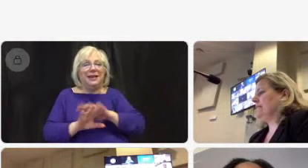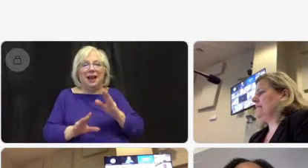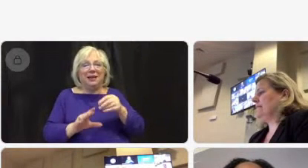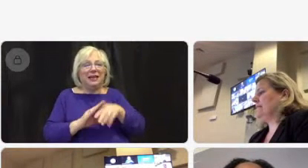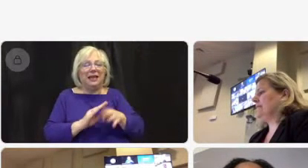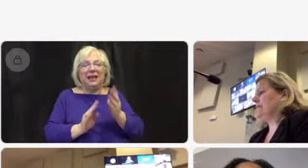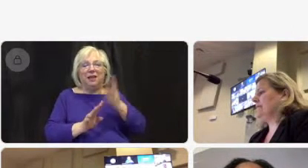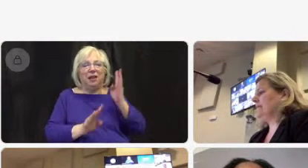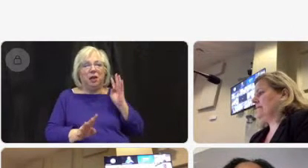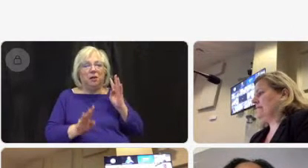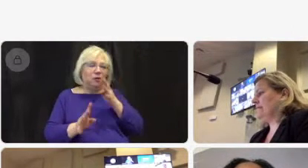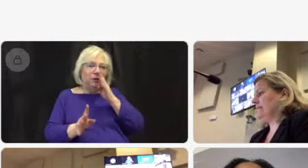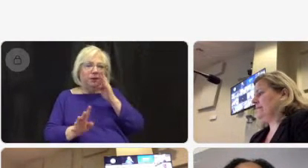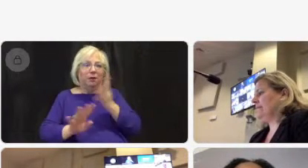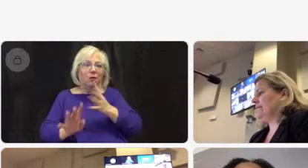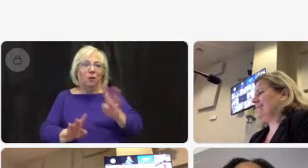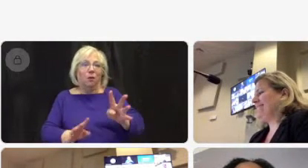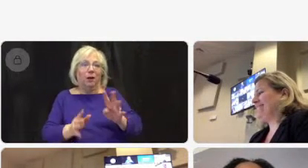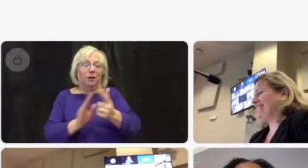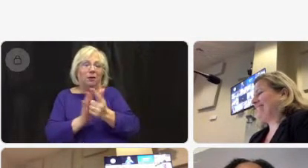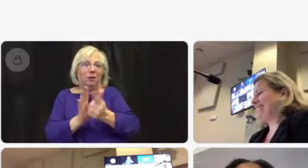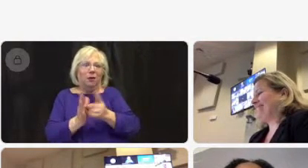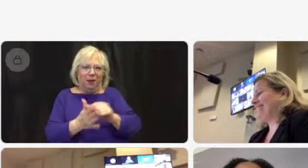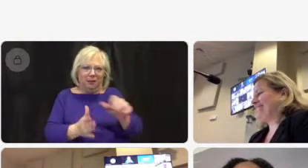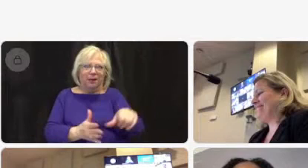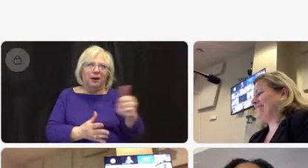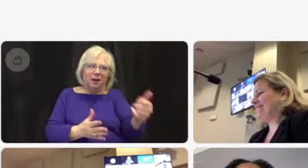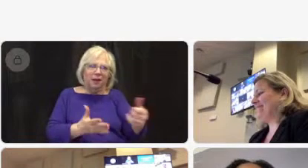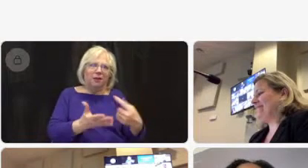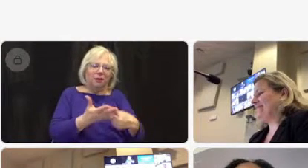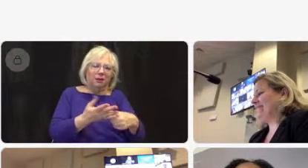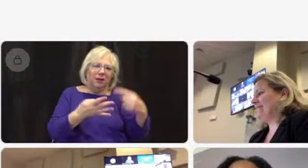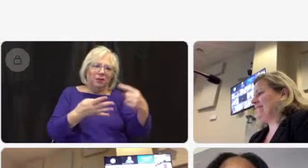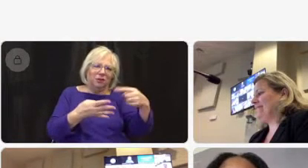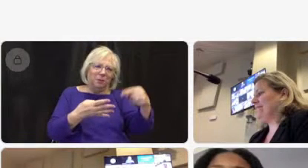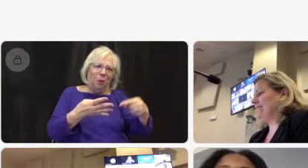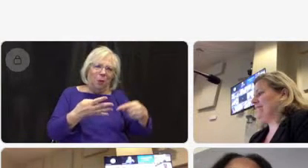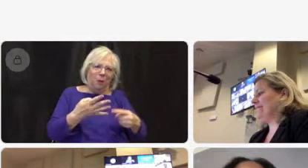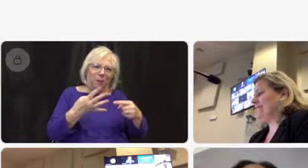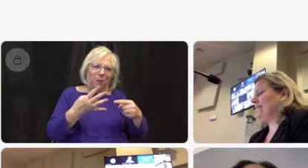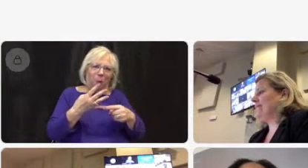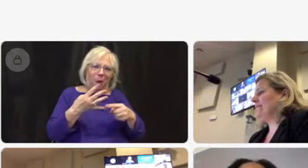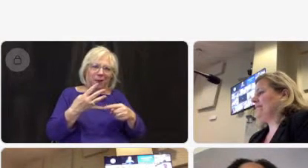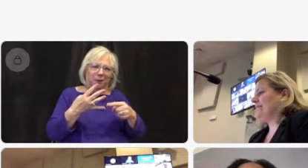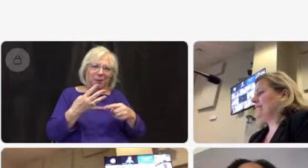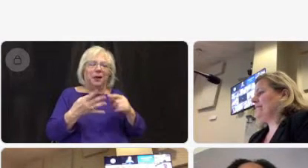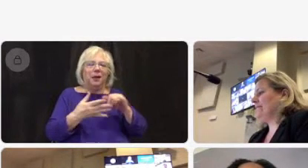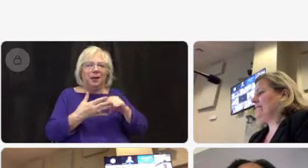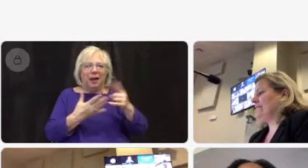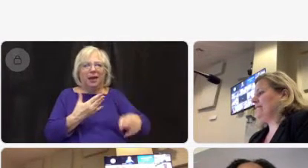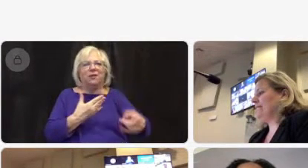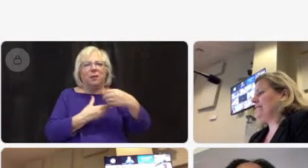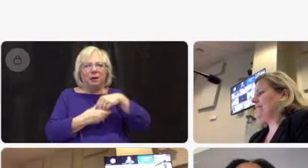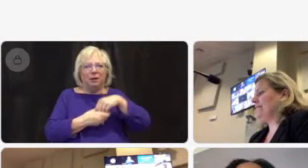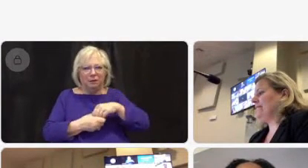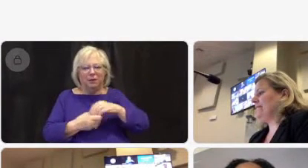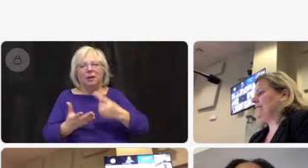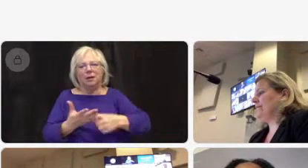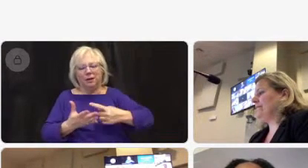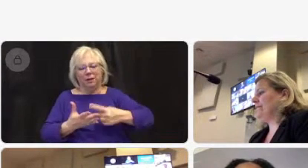that's another discussion point that's going to have to be a part of that process as well.